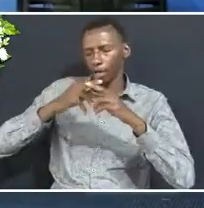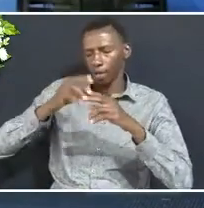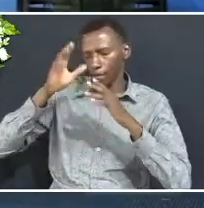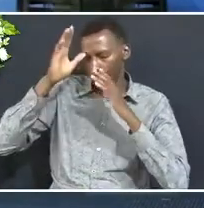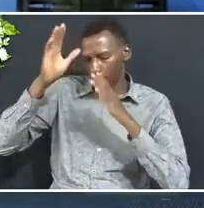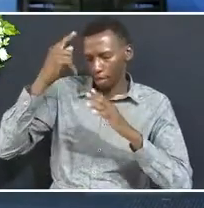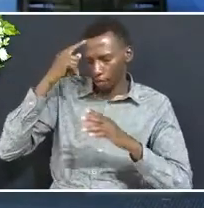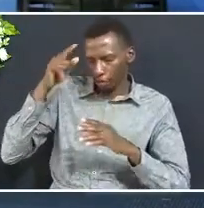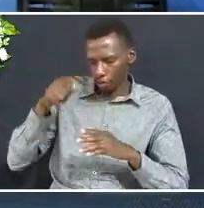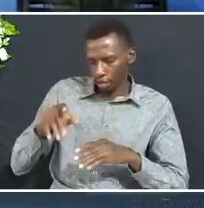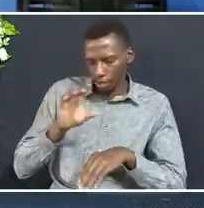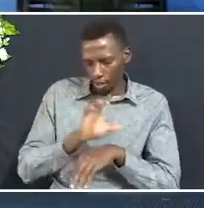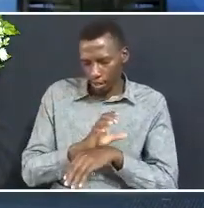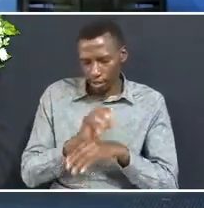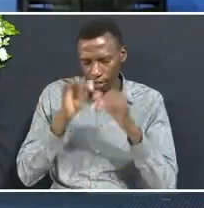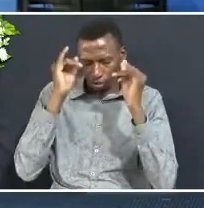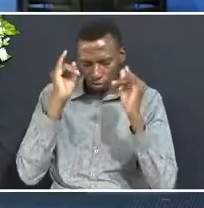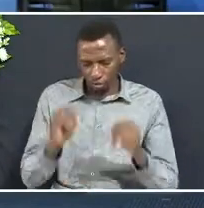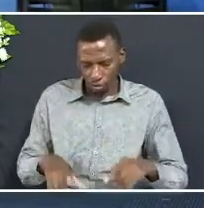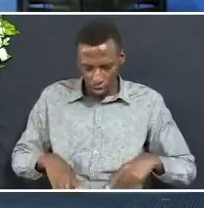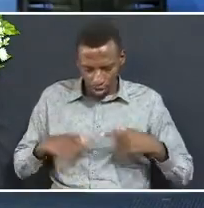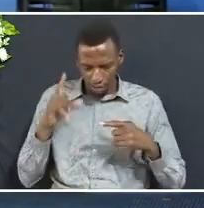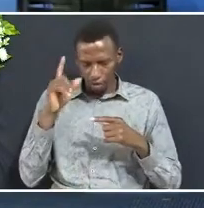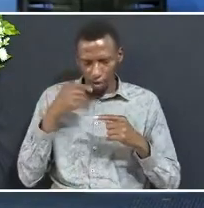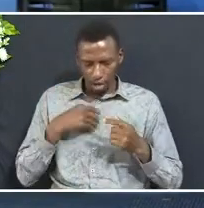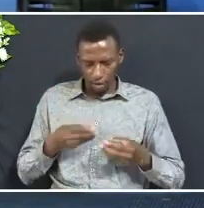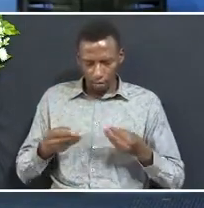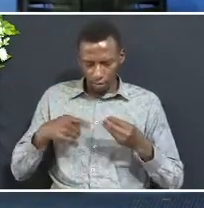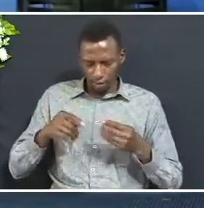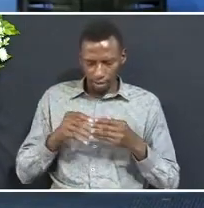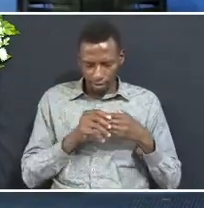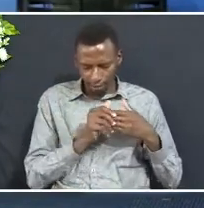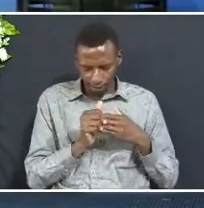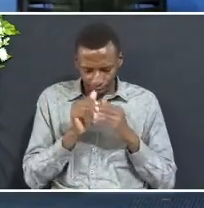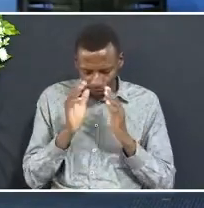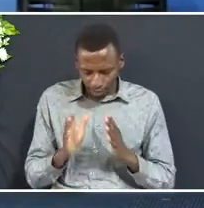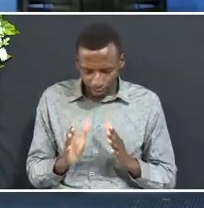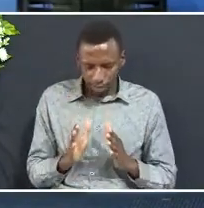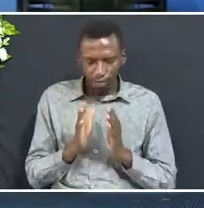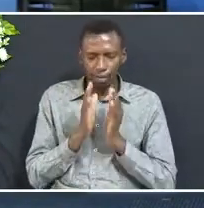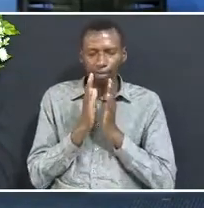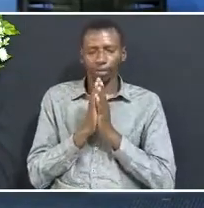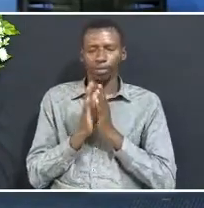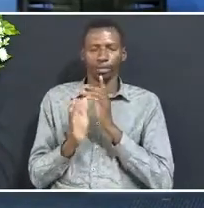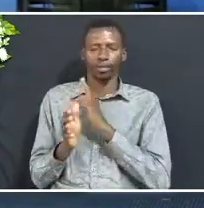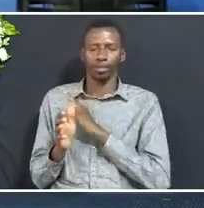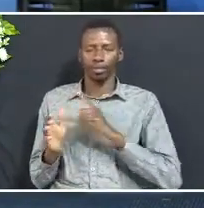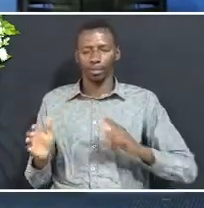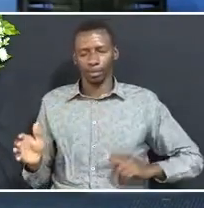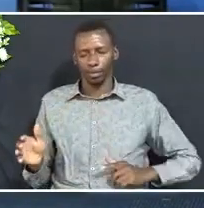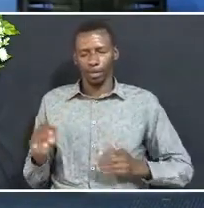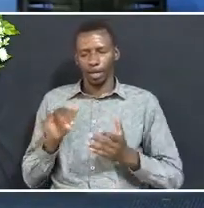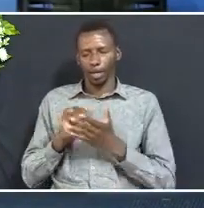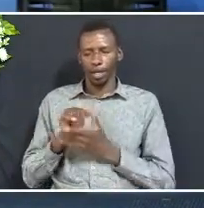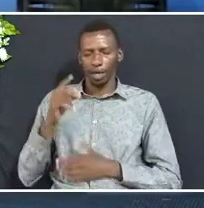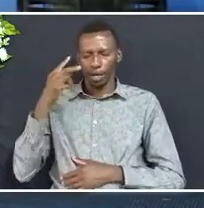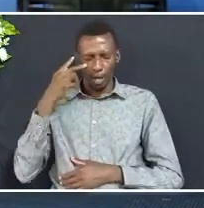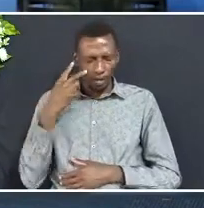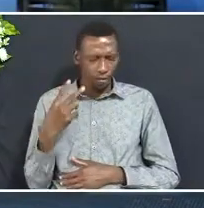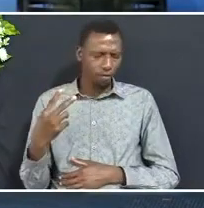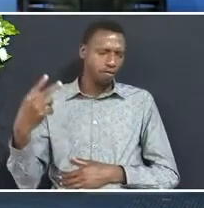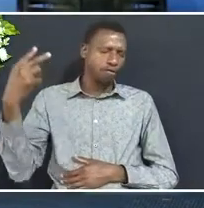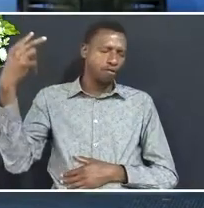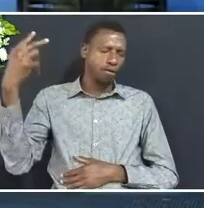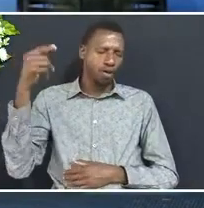New Life. You have given us leaders, and I pray, Lord, that the vision they have for this